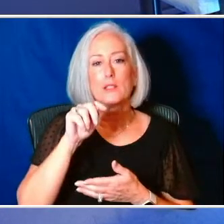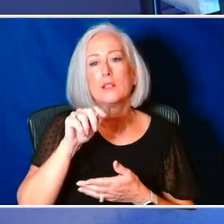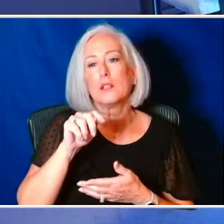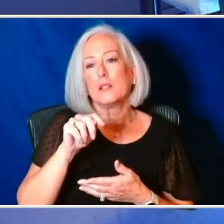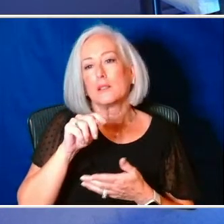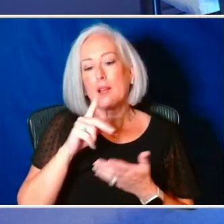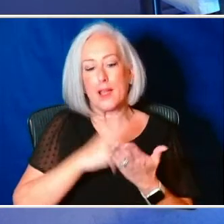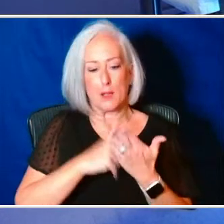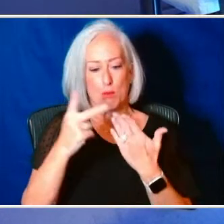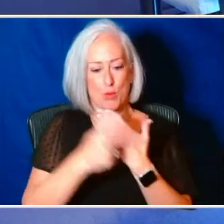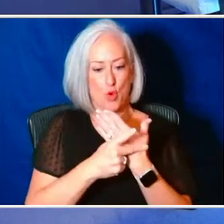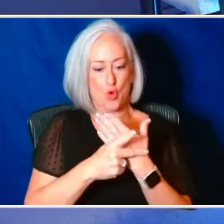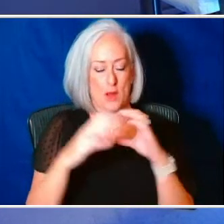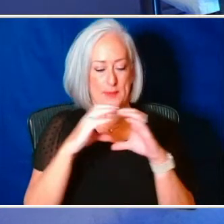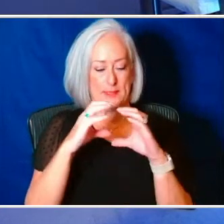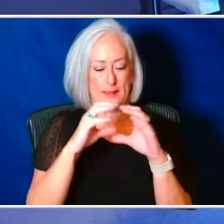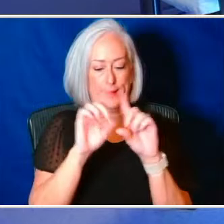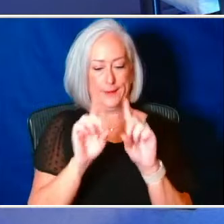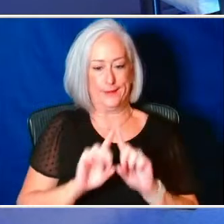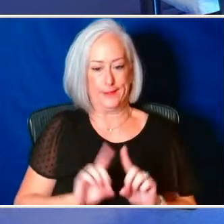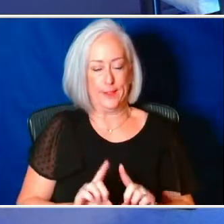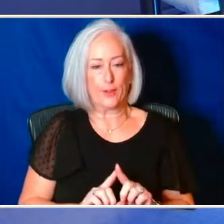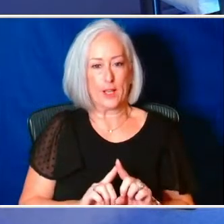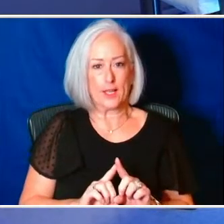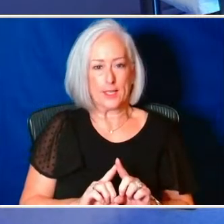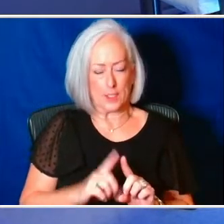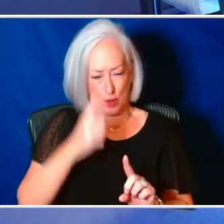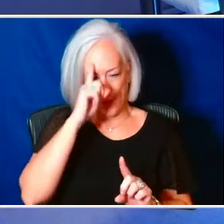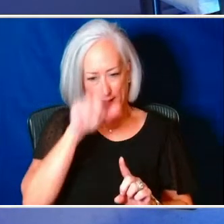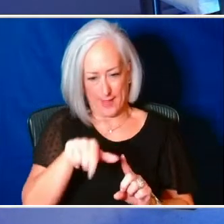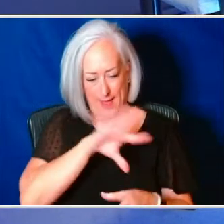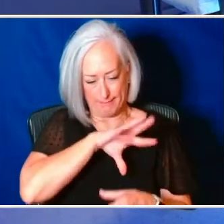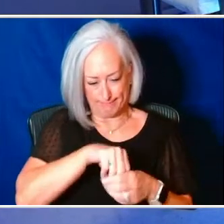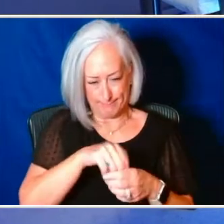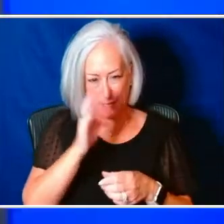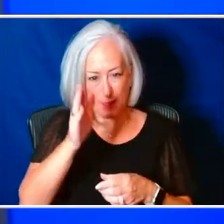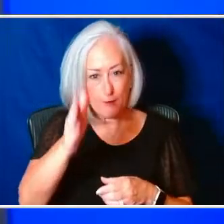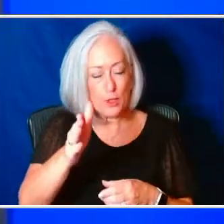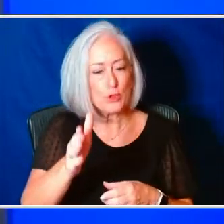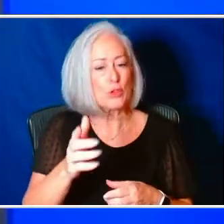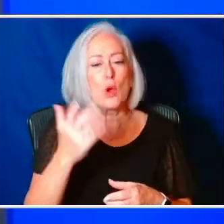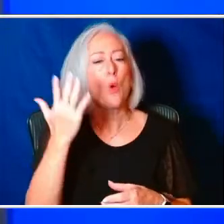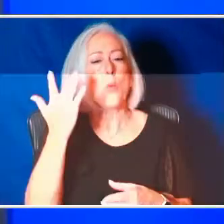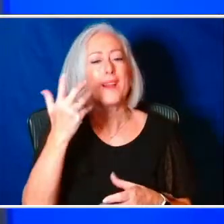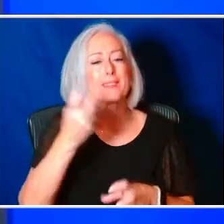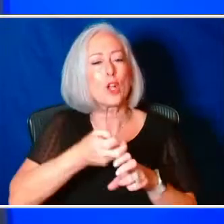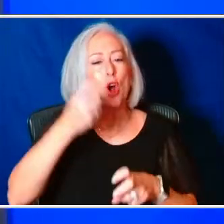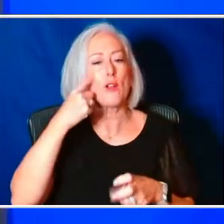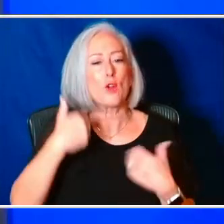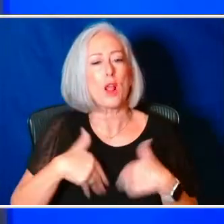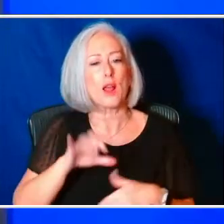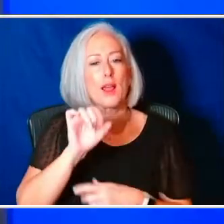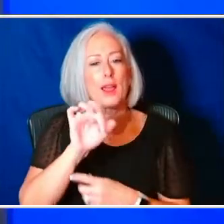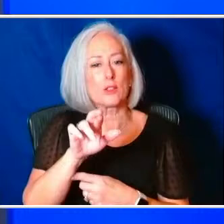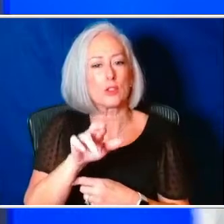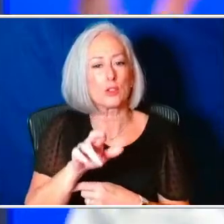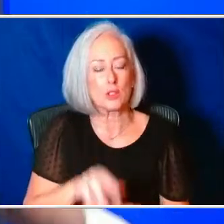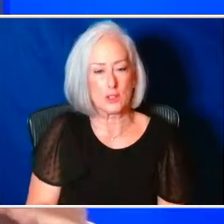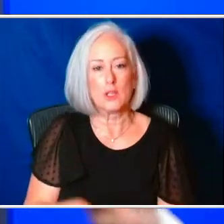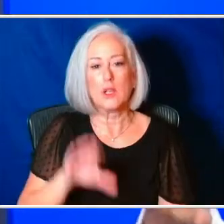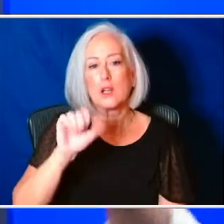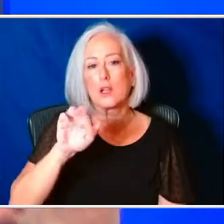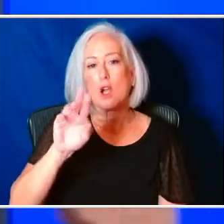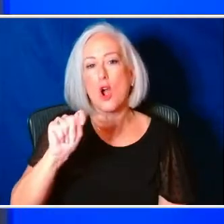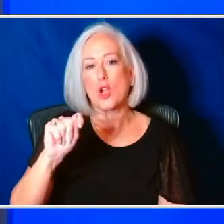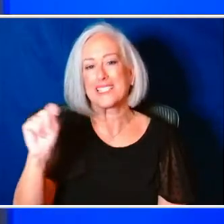as well? And why has it been harder to crack this nut? So the CAR T cell therapy is another form of immunotherapy. So the immunotherapy is